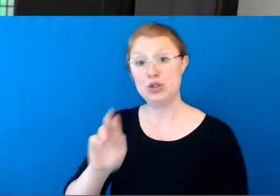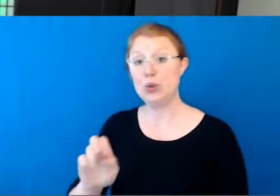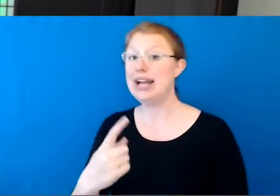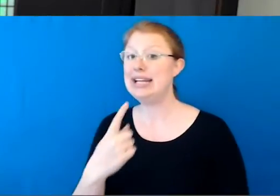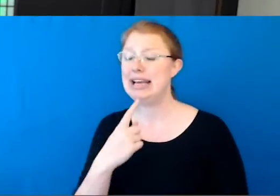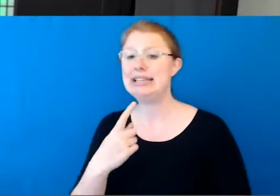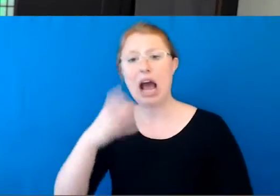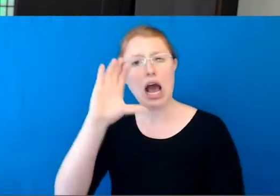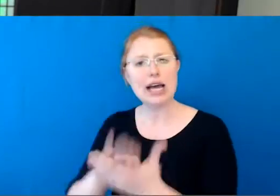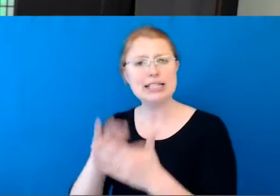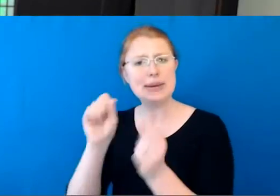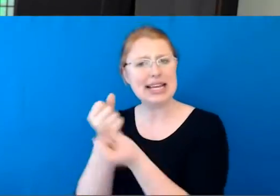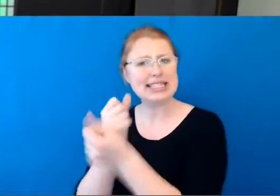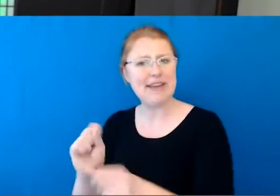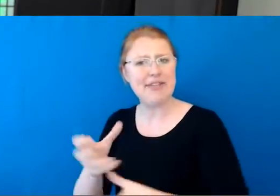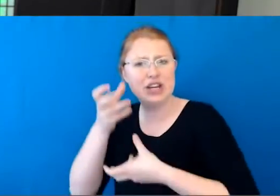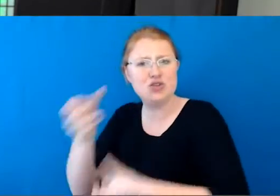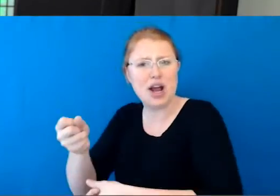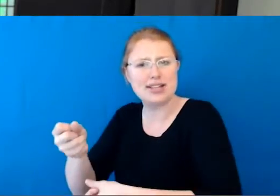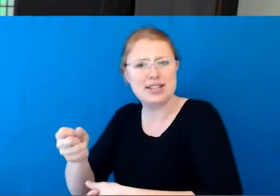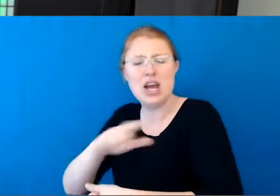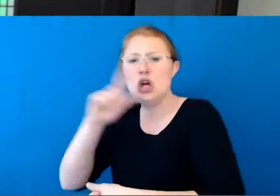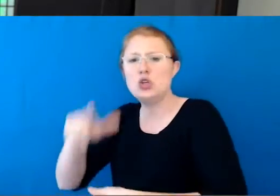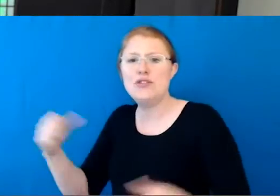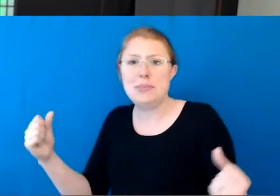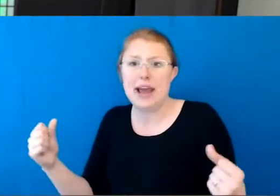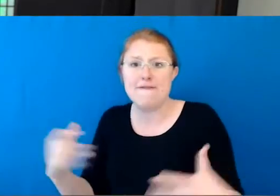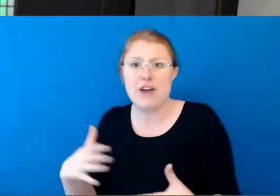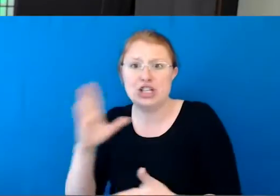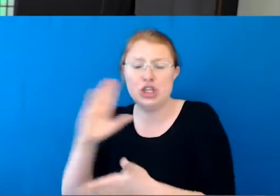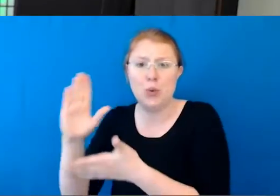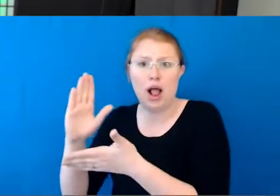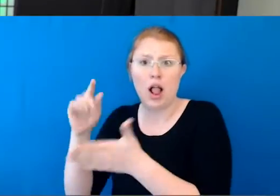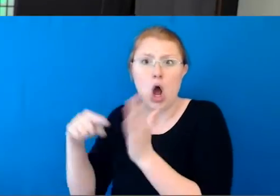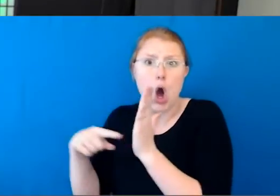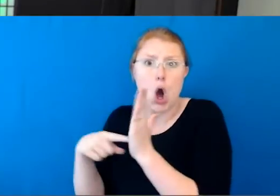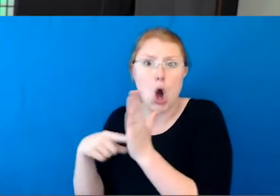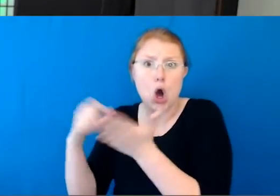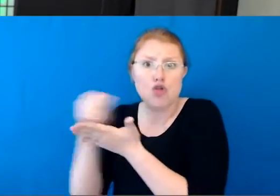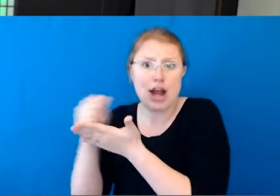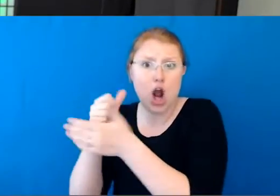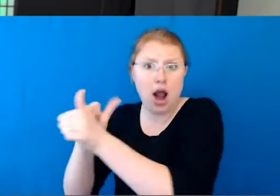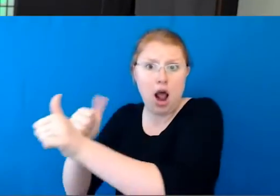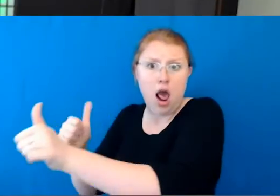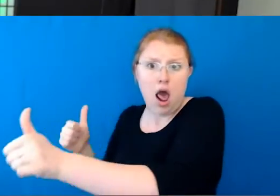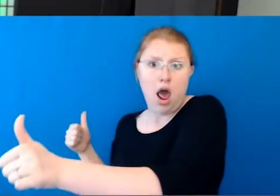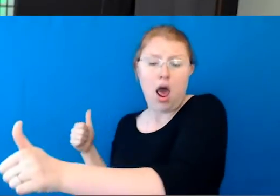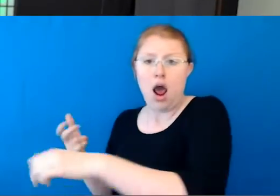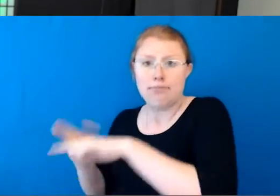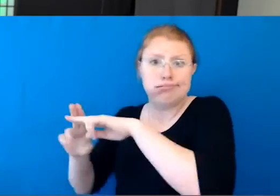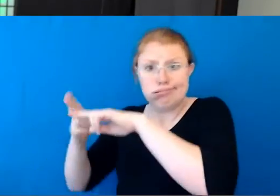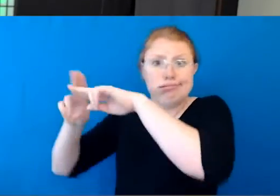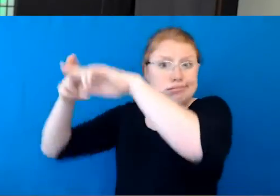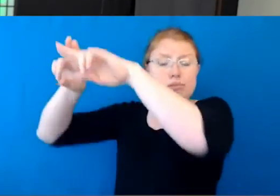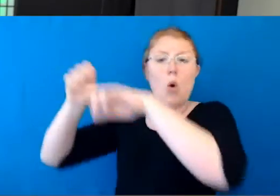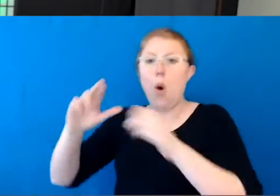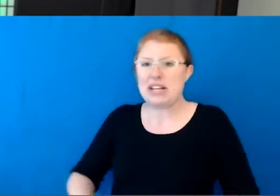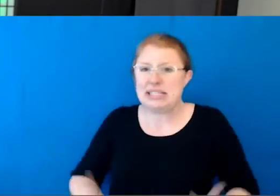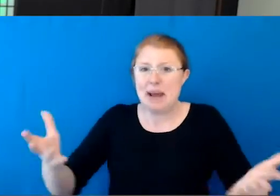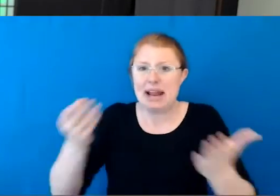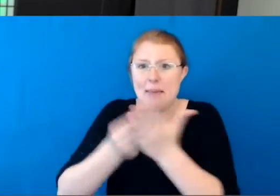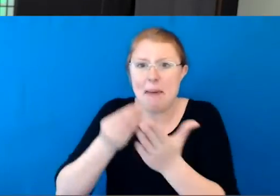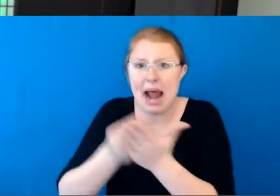fear that she will run up a terrible credit card debt or spend all his money taking advantage of him. But she is a true